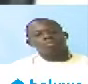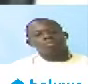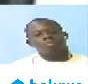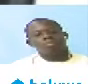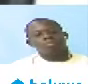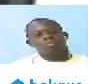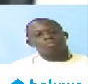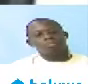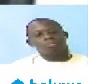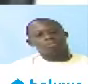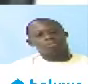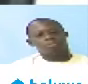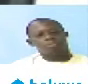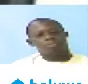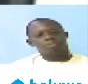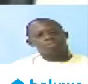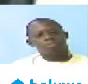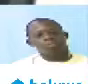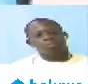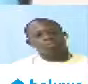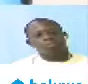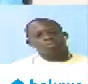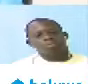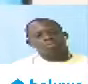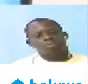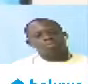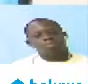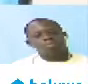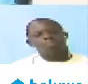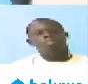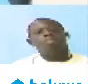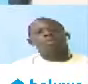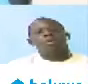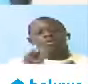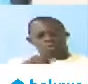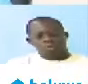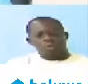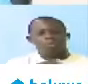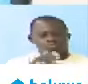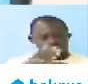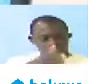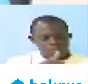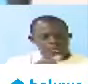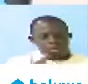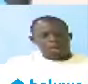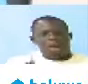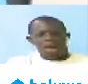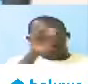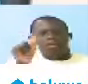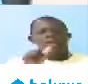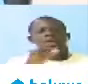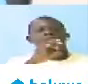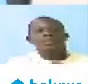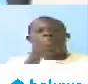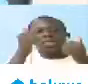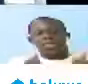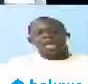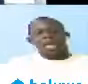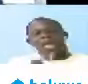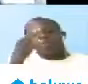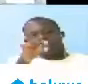fa mu fa mere an ko ay mande ka mo moy sen rom nyaay nga ba fa we would proceed Mr. Chair, if you want